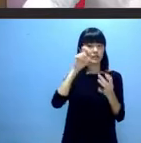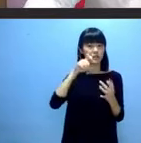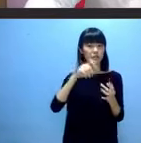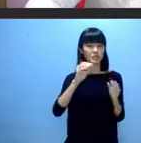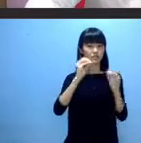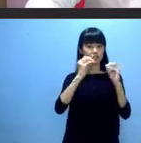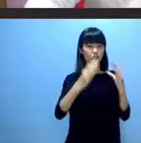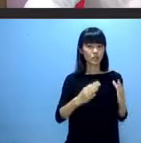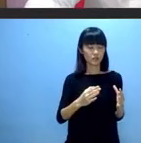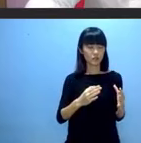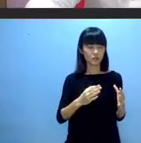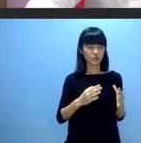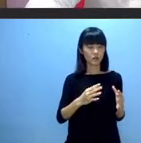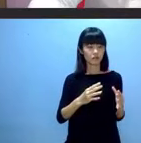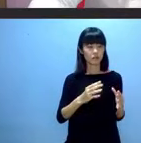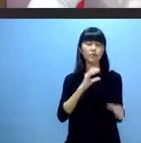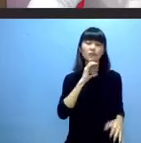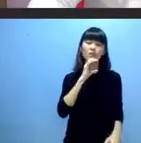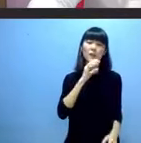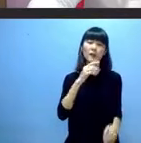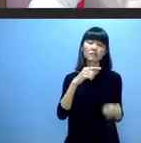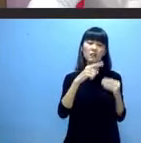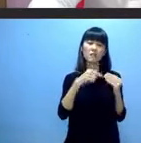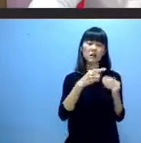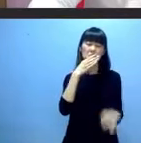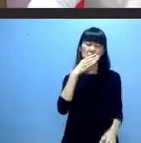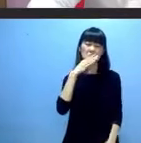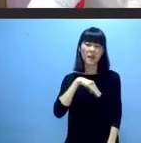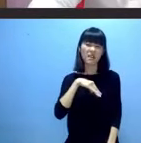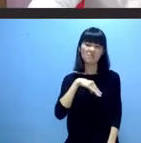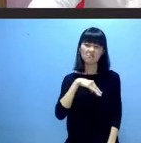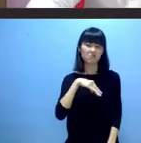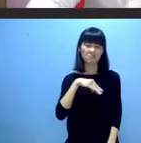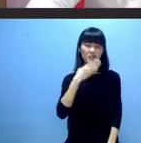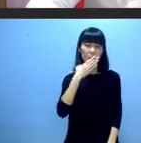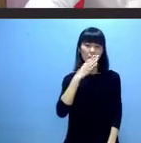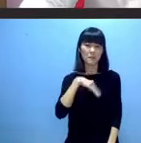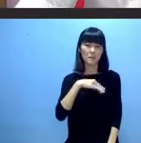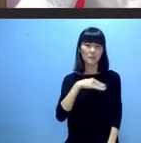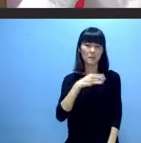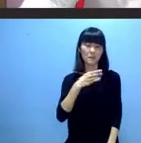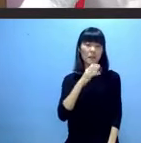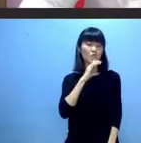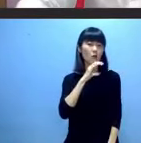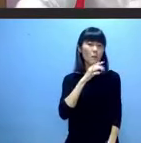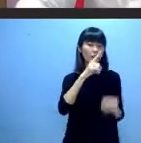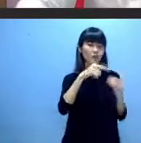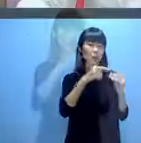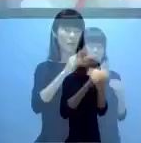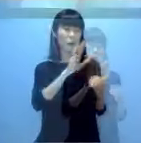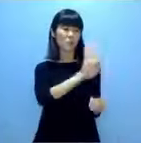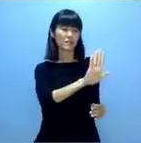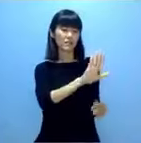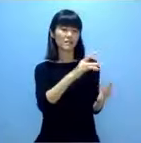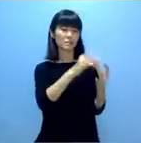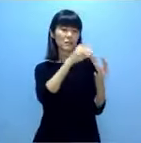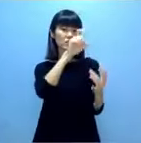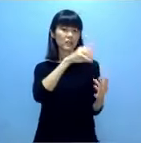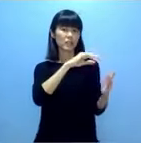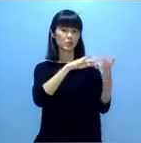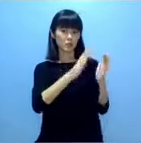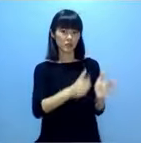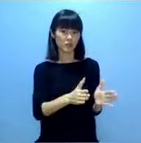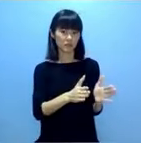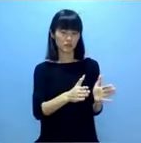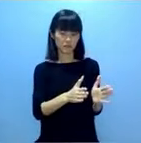unkind remarks about their students. And it appeared okay. on Storm. So that's where he actually saw that Facebook post. And I think when he